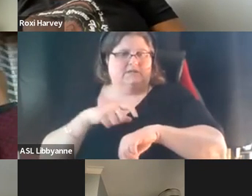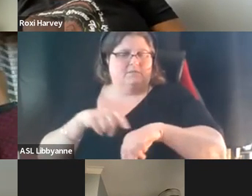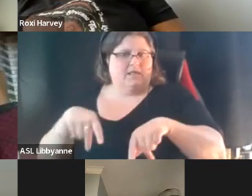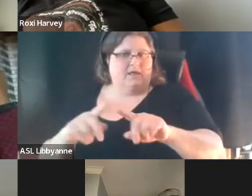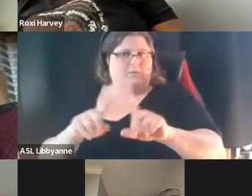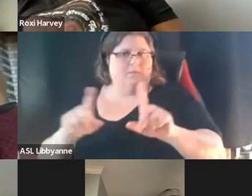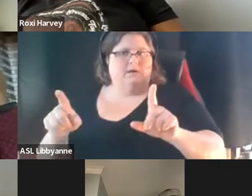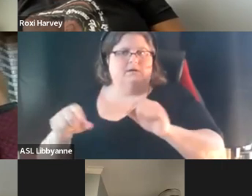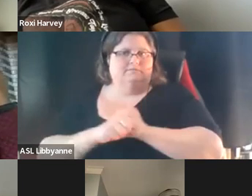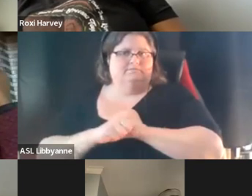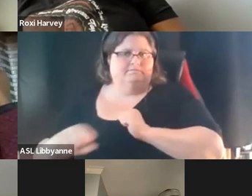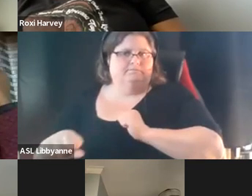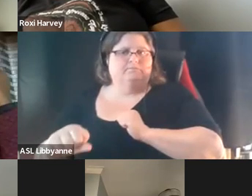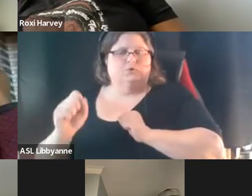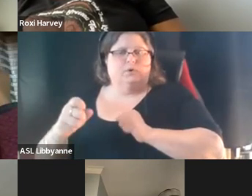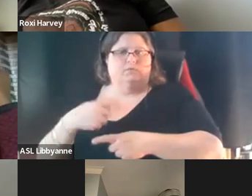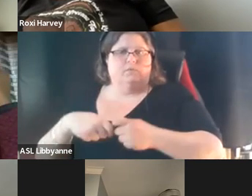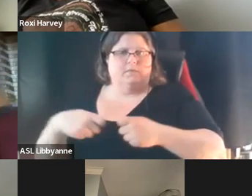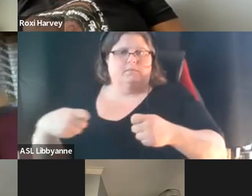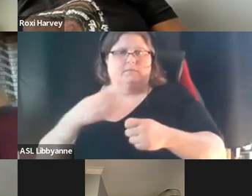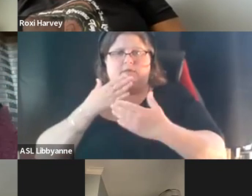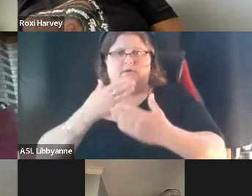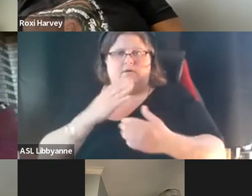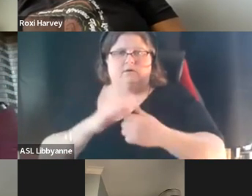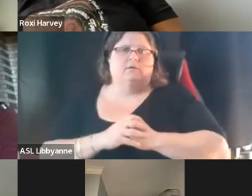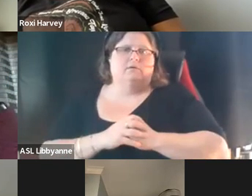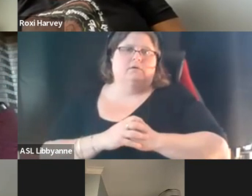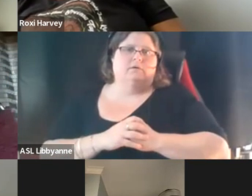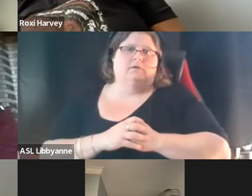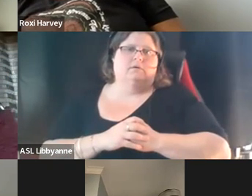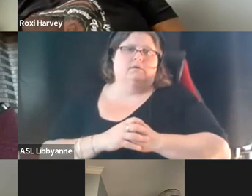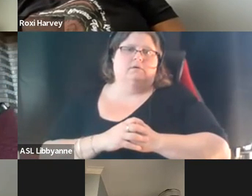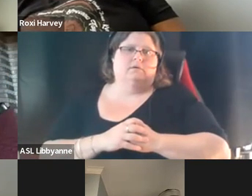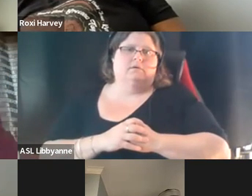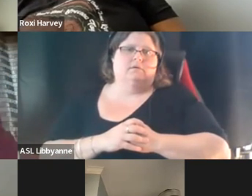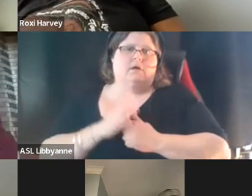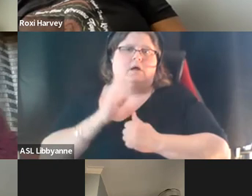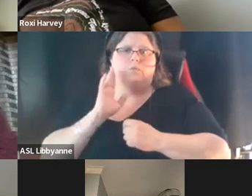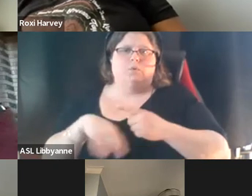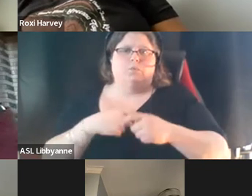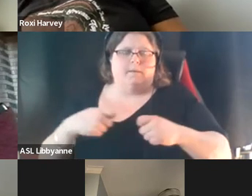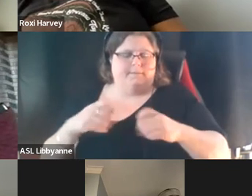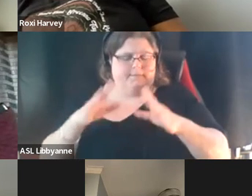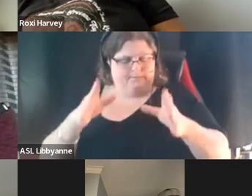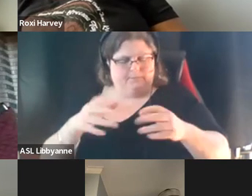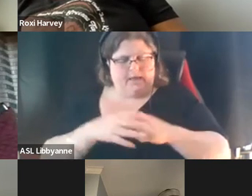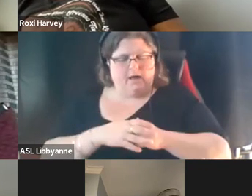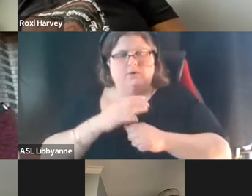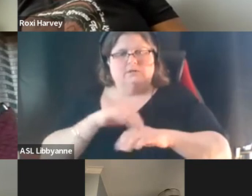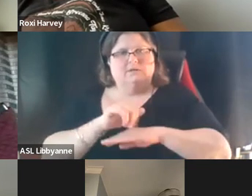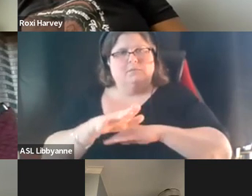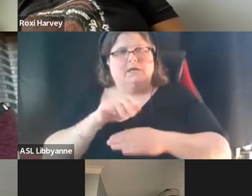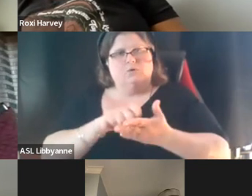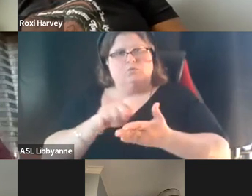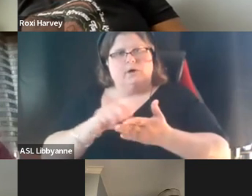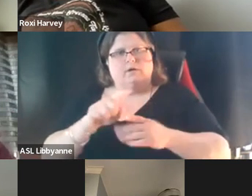your time is up. If you could wrap up, thank you. I will wrap up and just submit in writing, but thank you